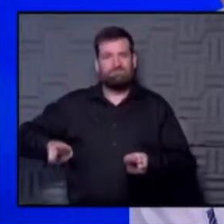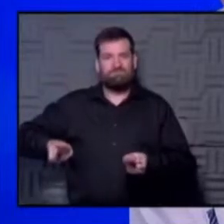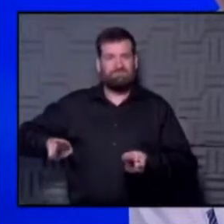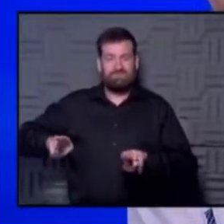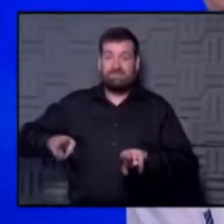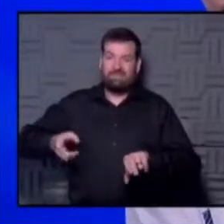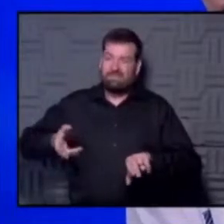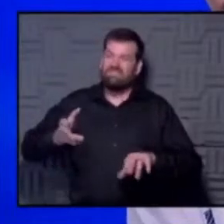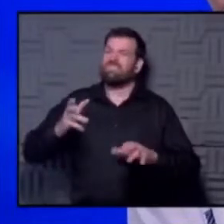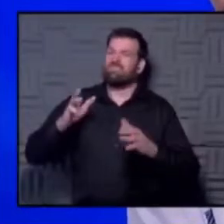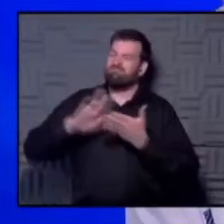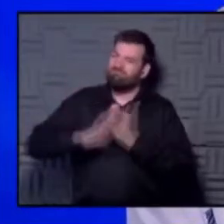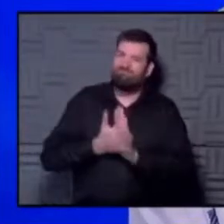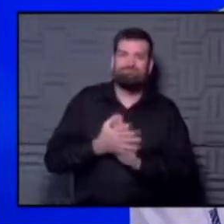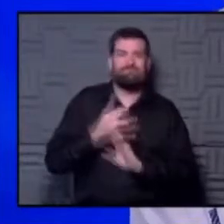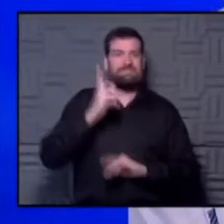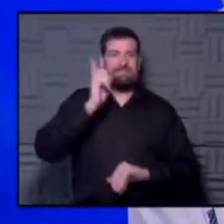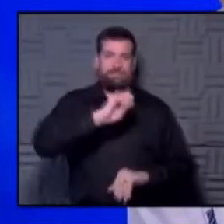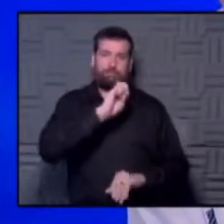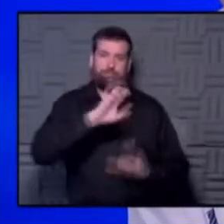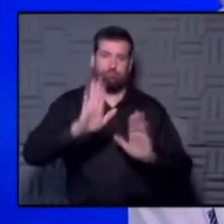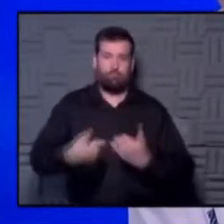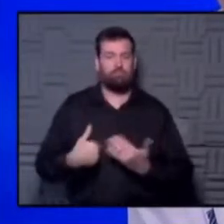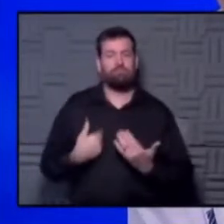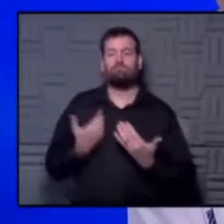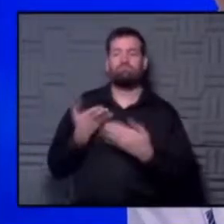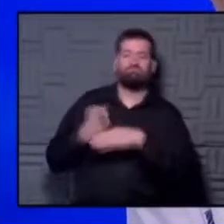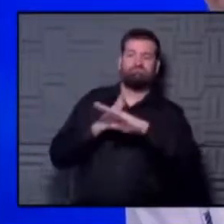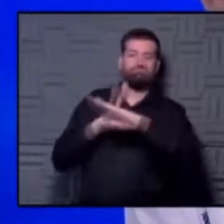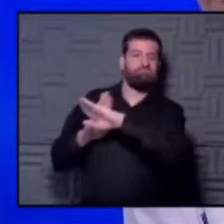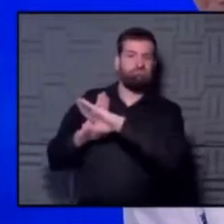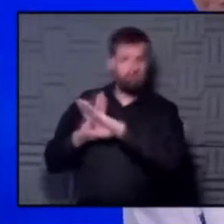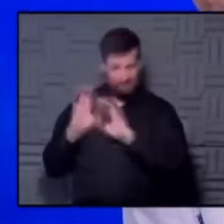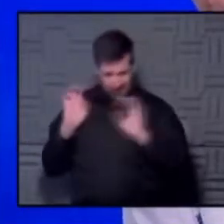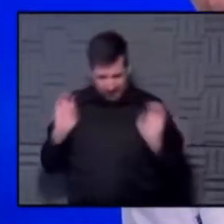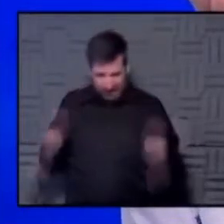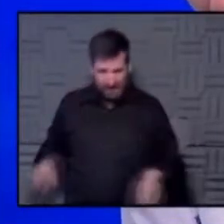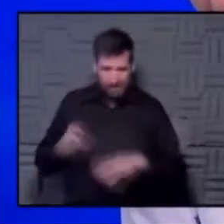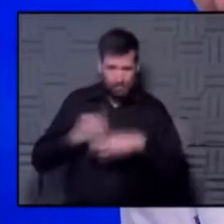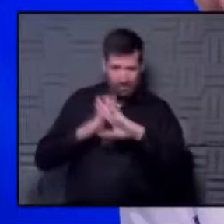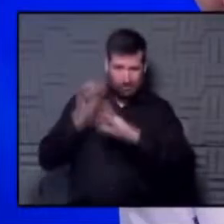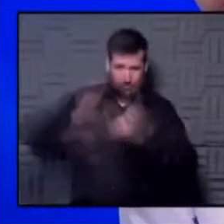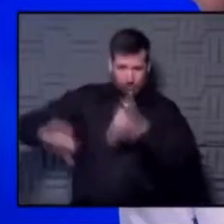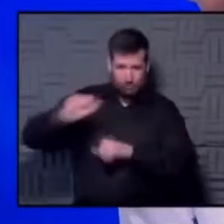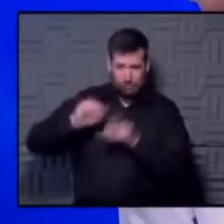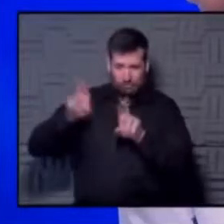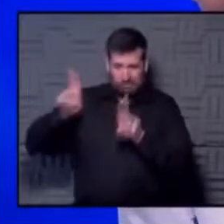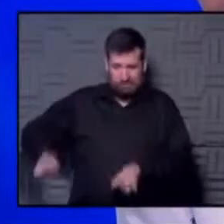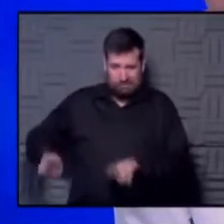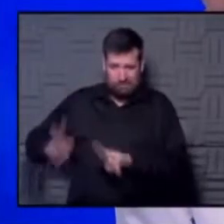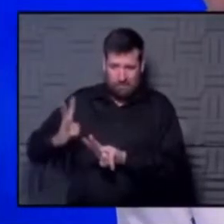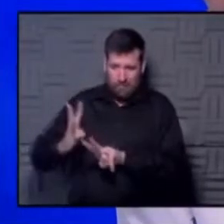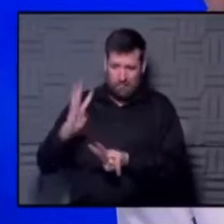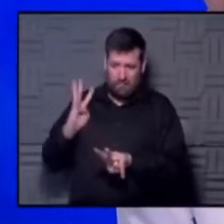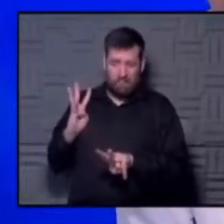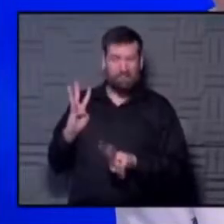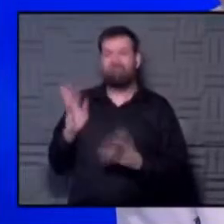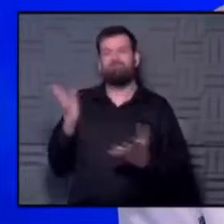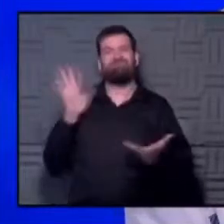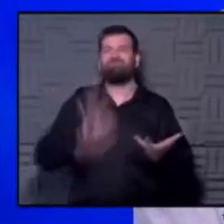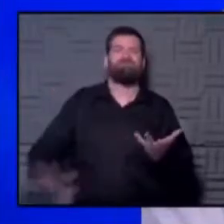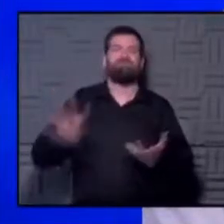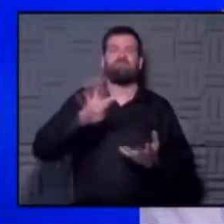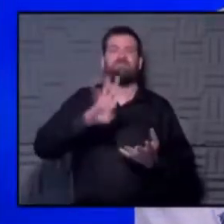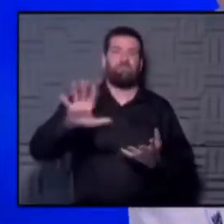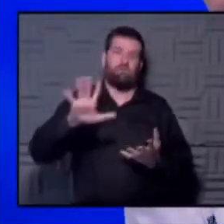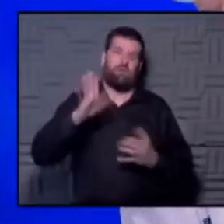We're trying to relook at that question and say, gosh, is there any way we can protect people in a semi-private room? But for now, let's say that's about 45 beds. So if you